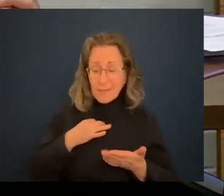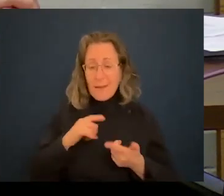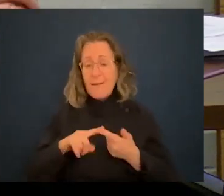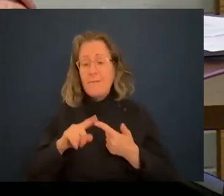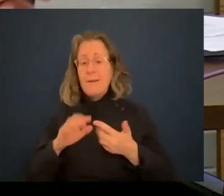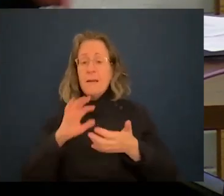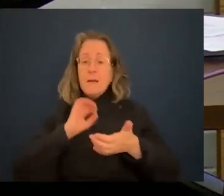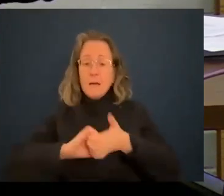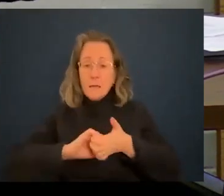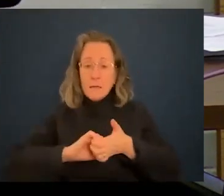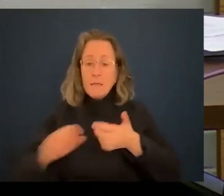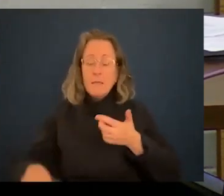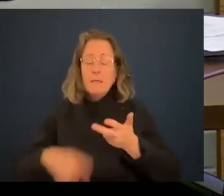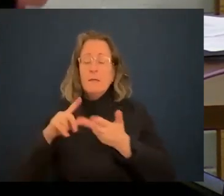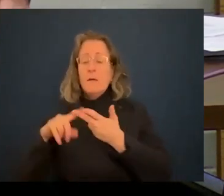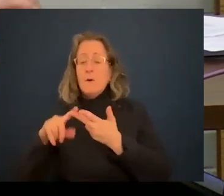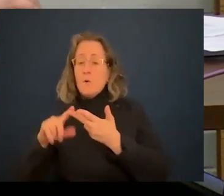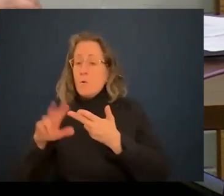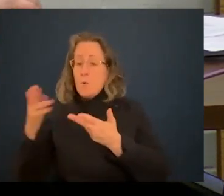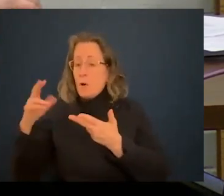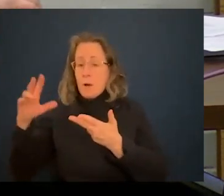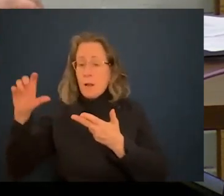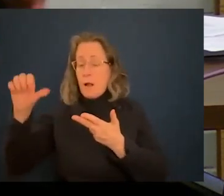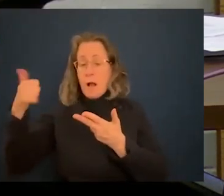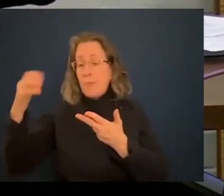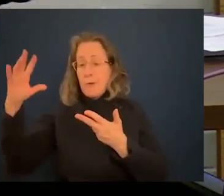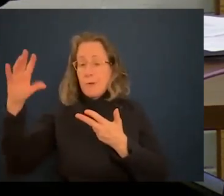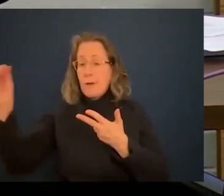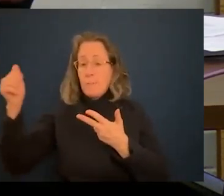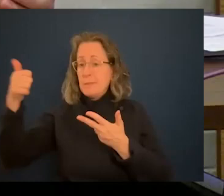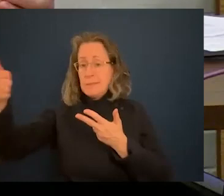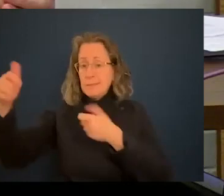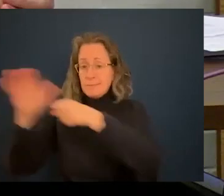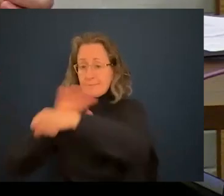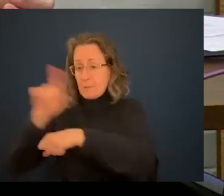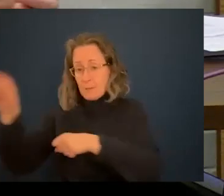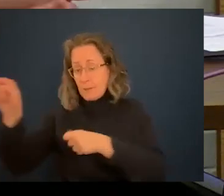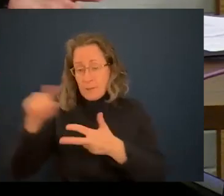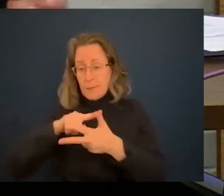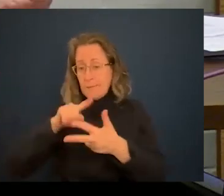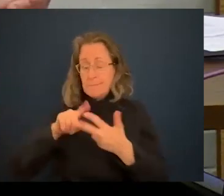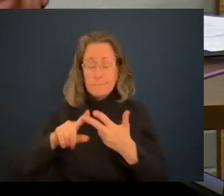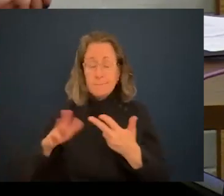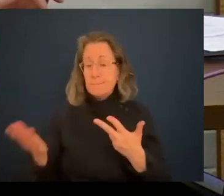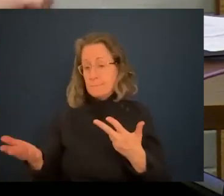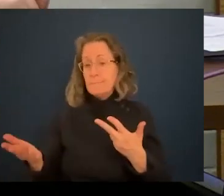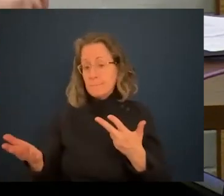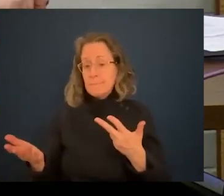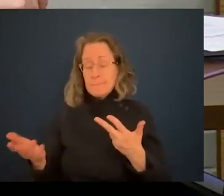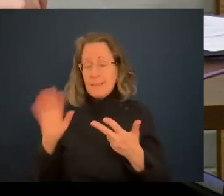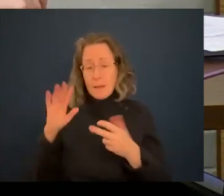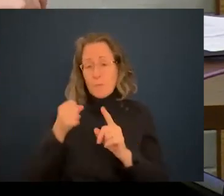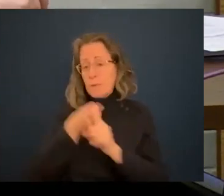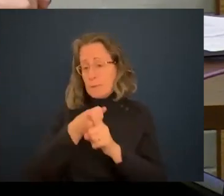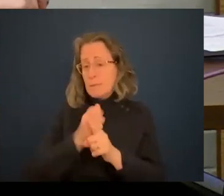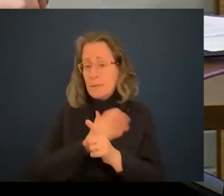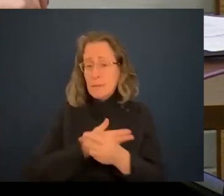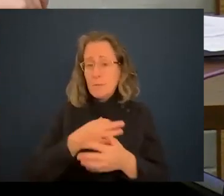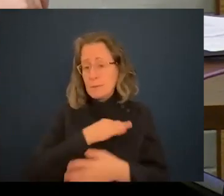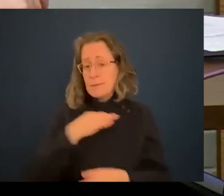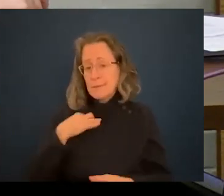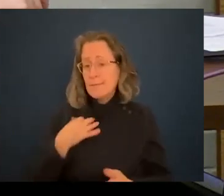situations but um how we are how they're going to be addressed abundant is